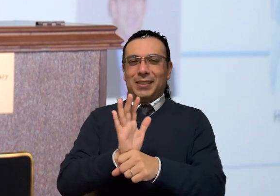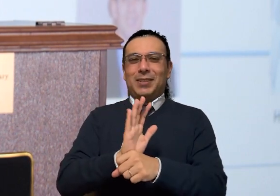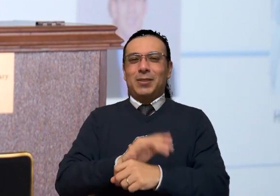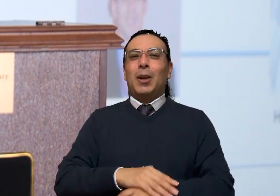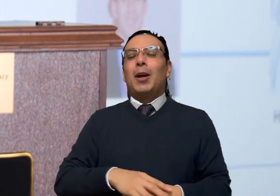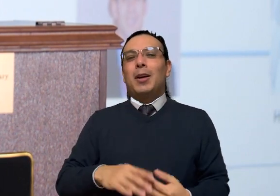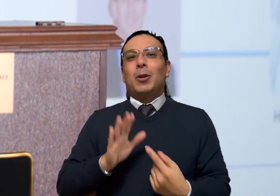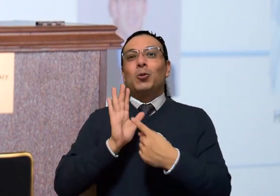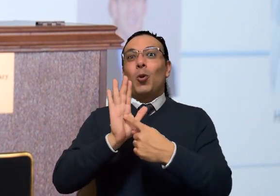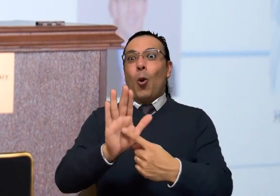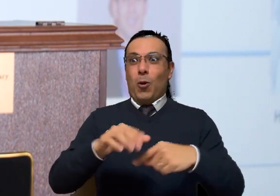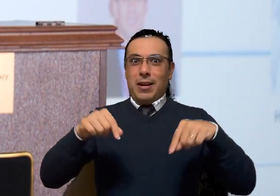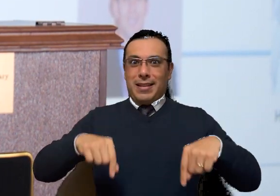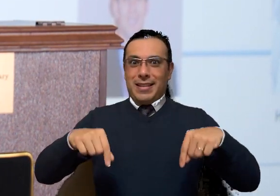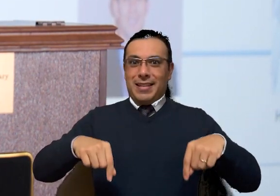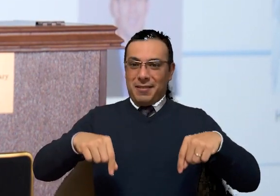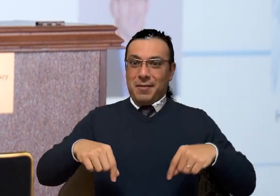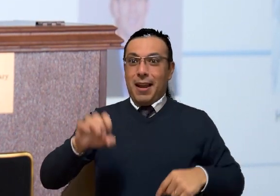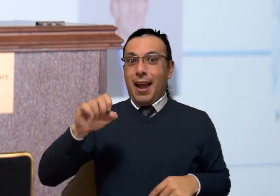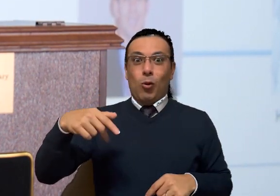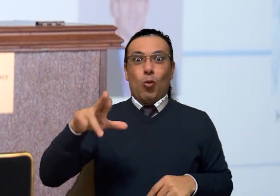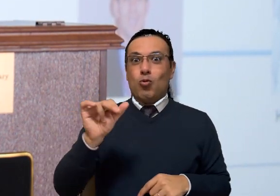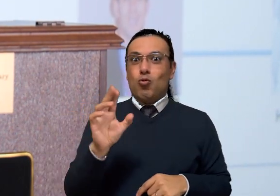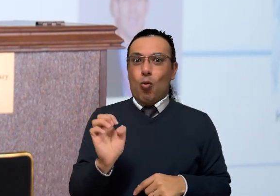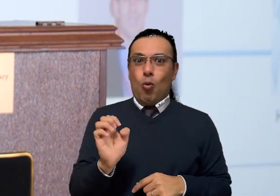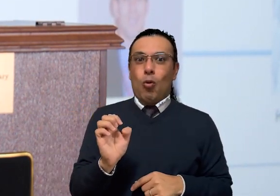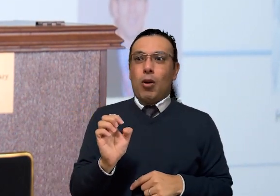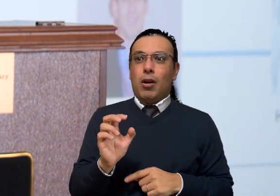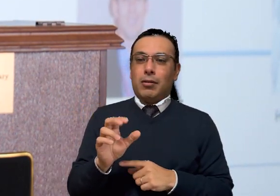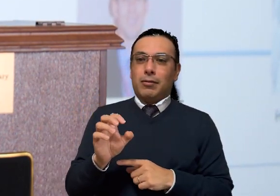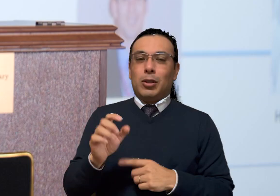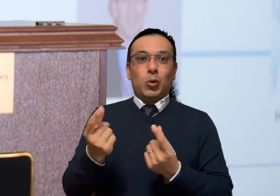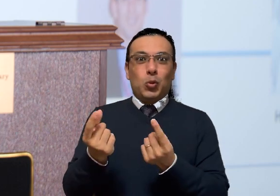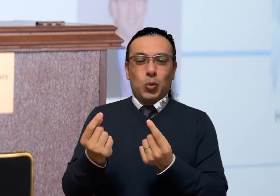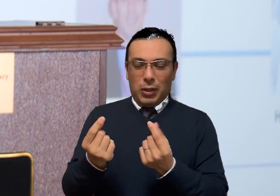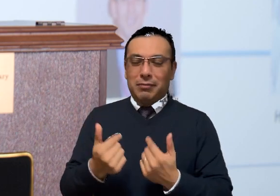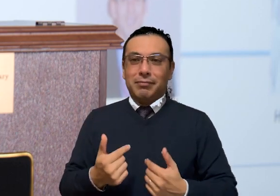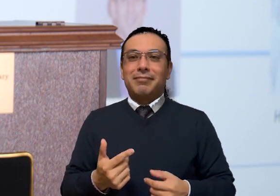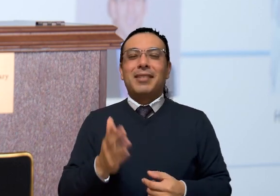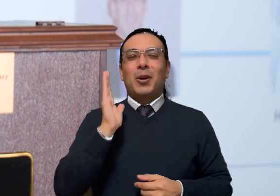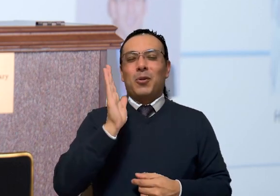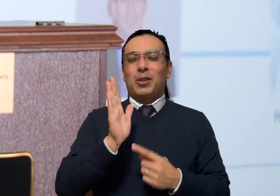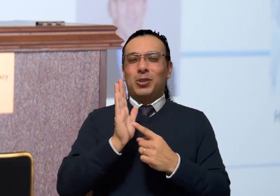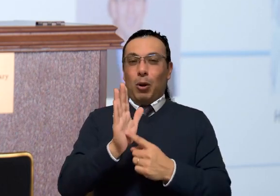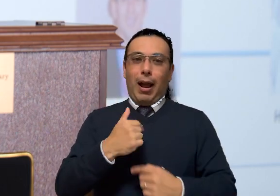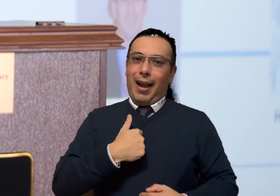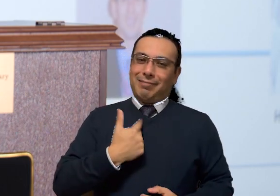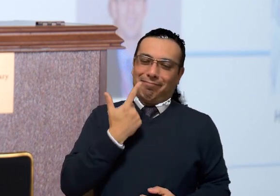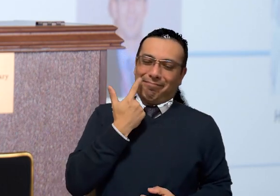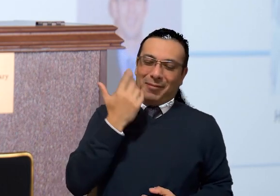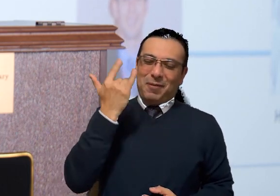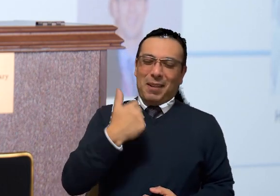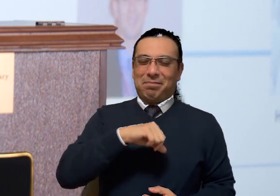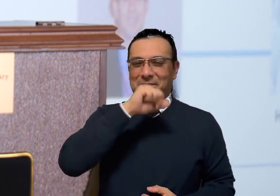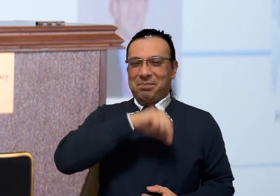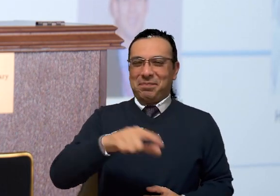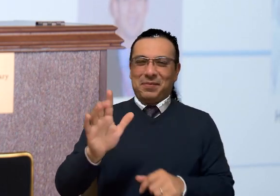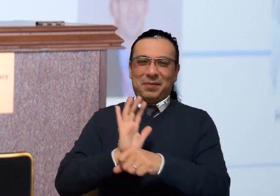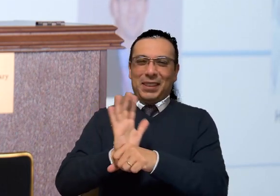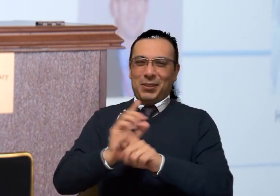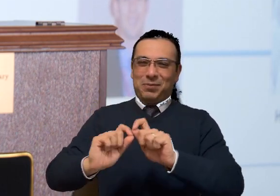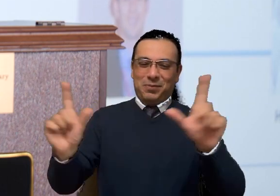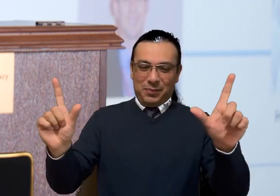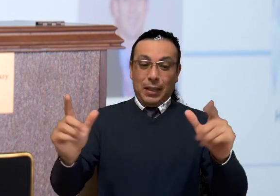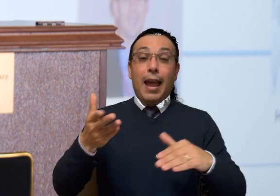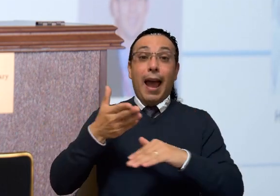New York. I'm laughing because it's one of my favorite videos. And then after the video, we'll have Adrian Esposito come up to share a